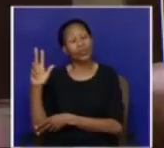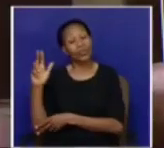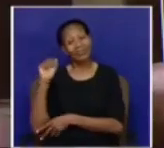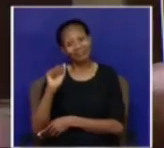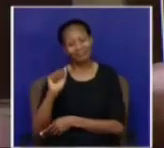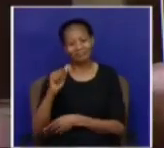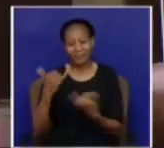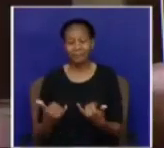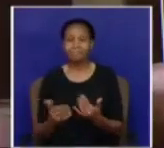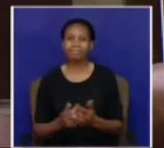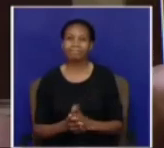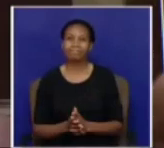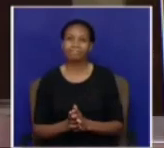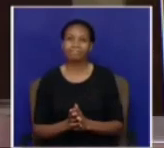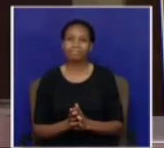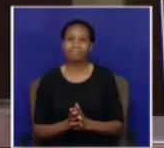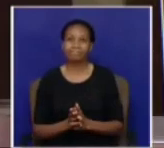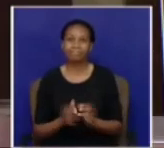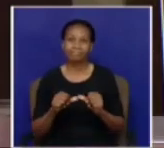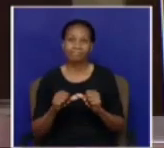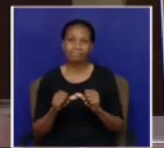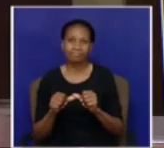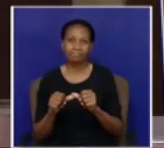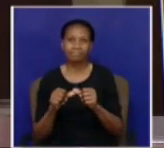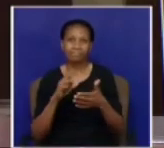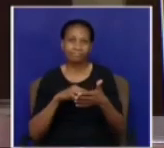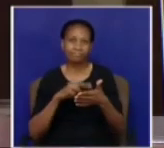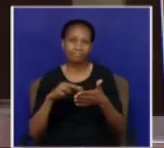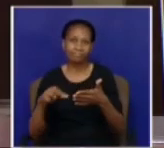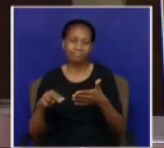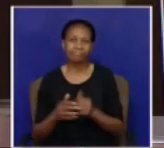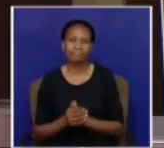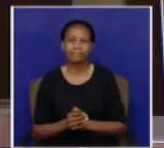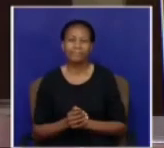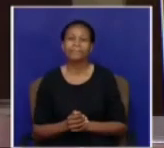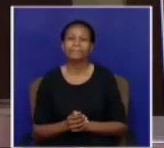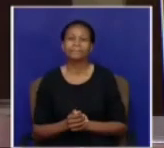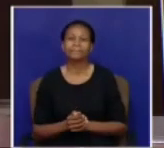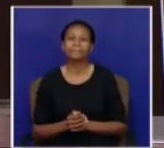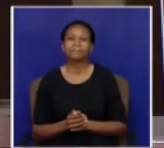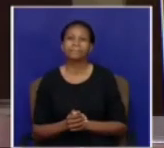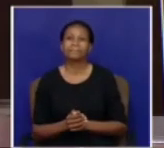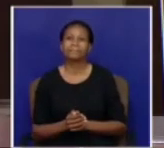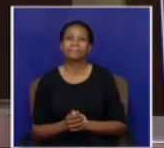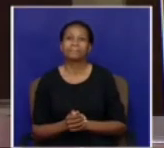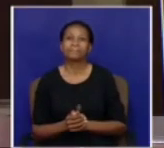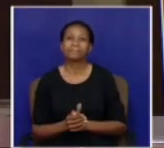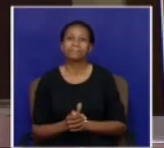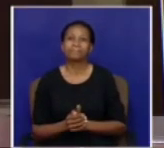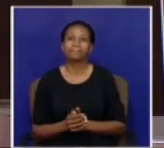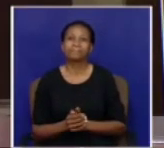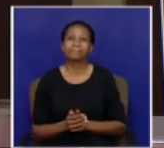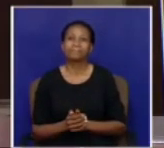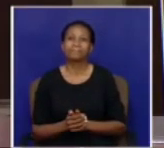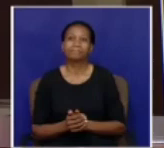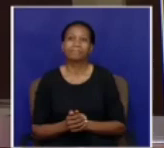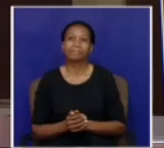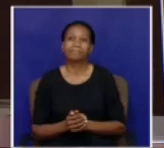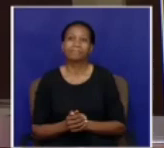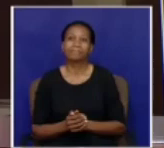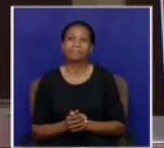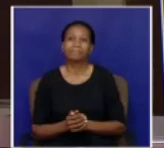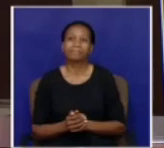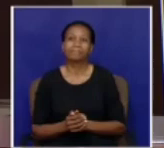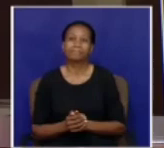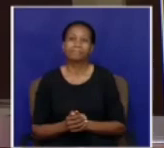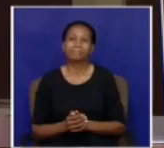affirmation. I, Jerome Sibongiseni Majola, swear that I will be faithful to the Republic